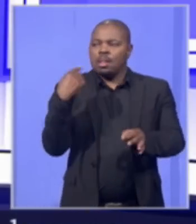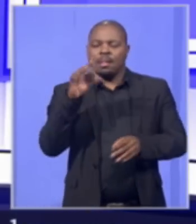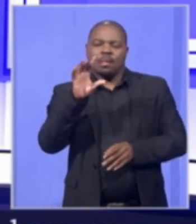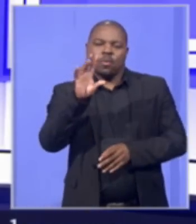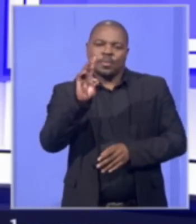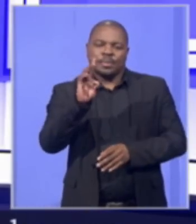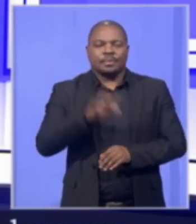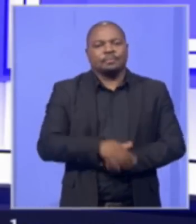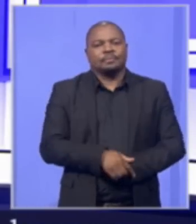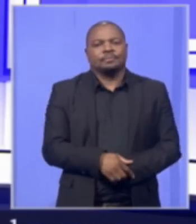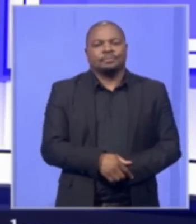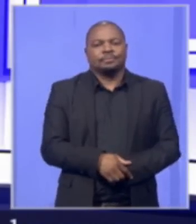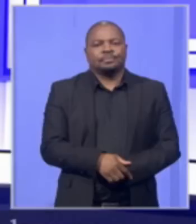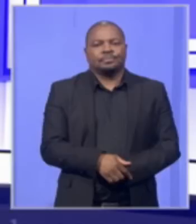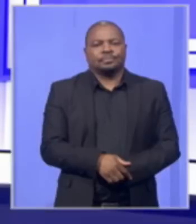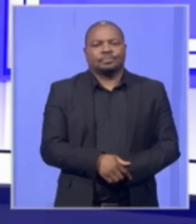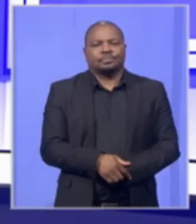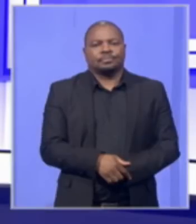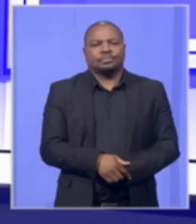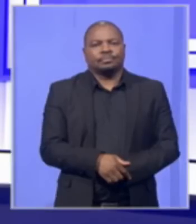laboraro.